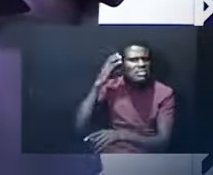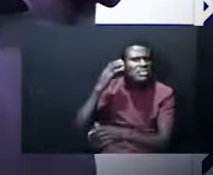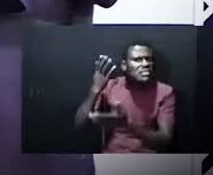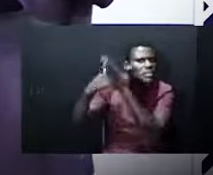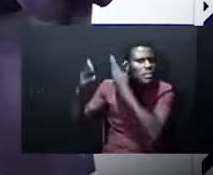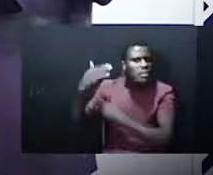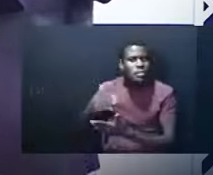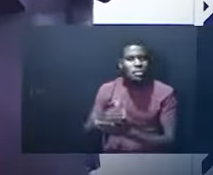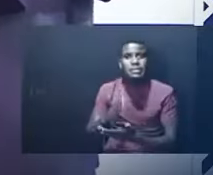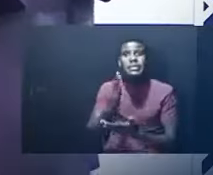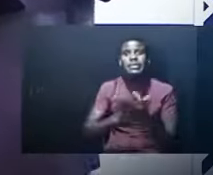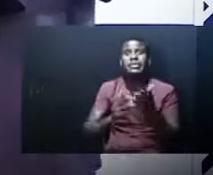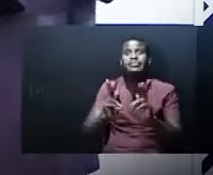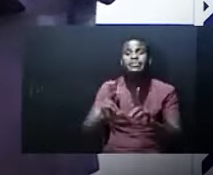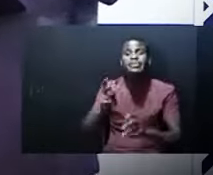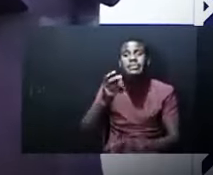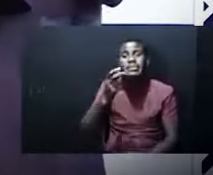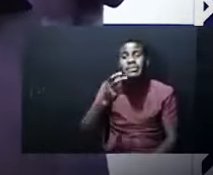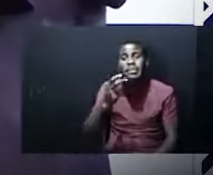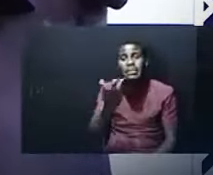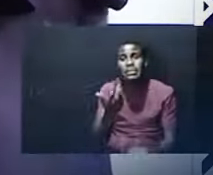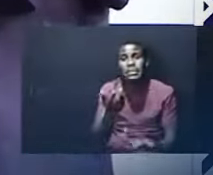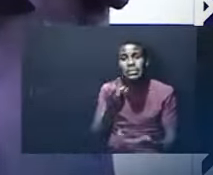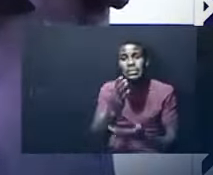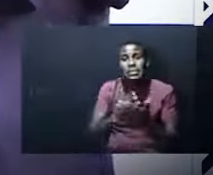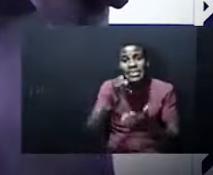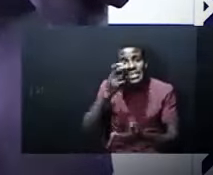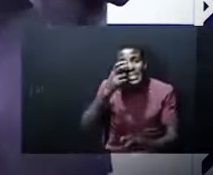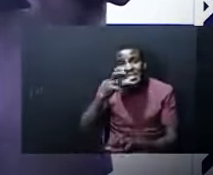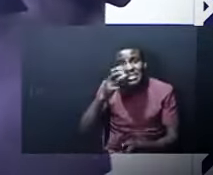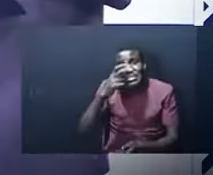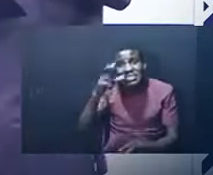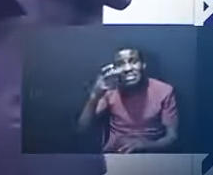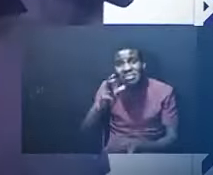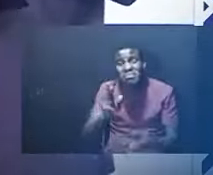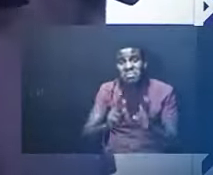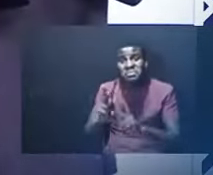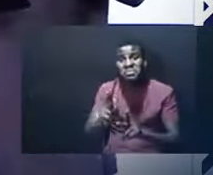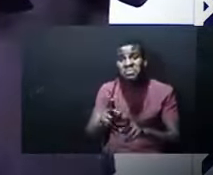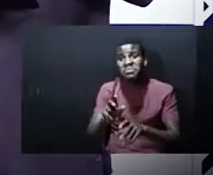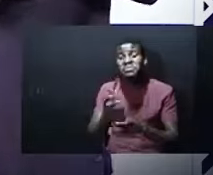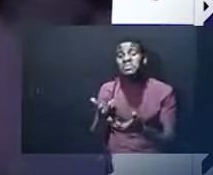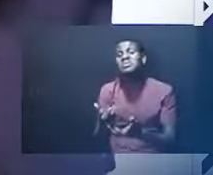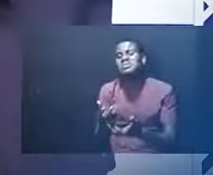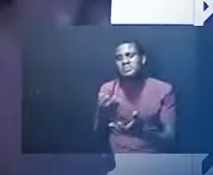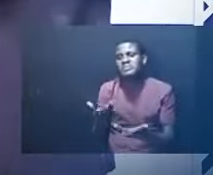scammers came to her and suggested some business